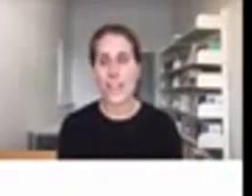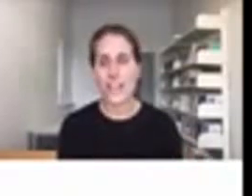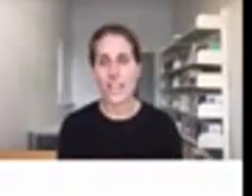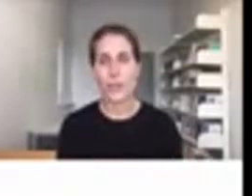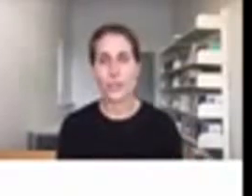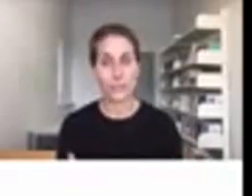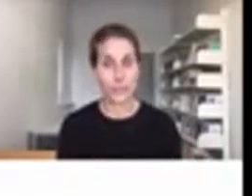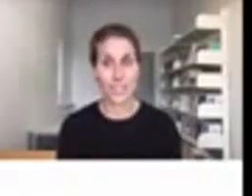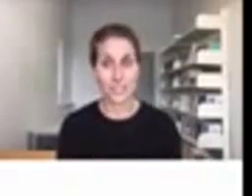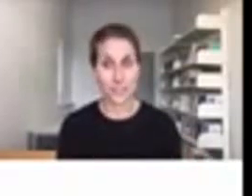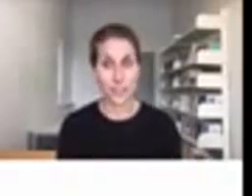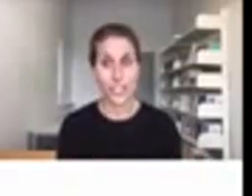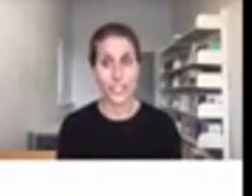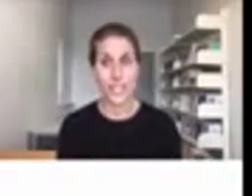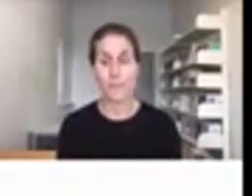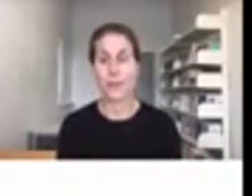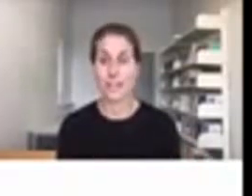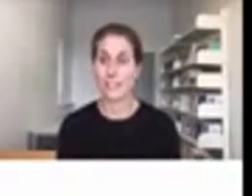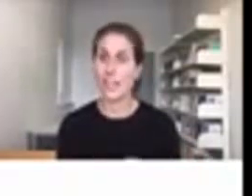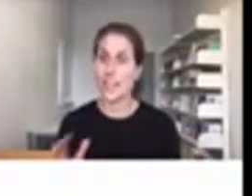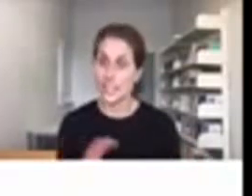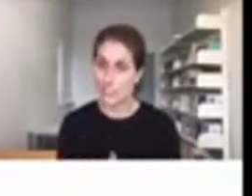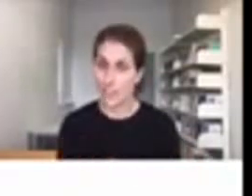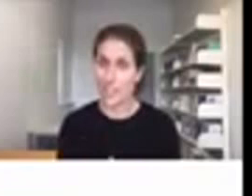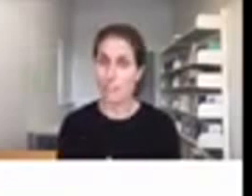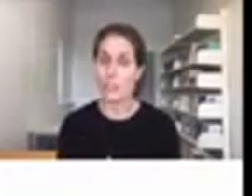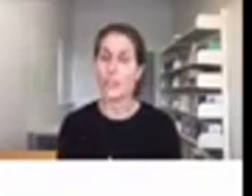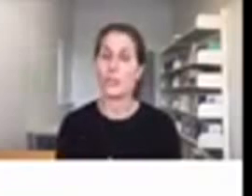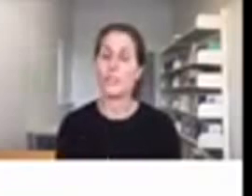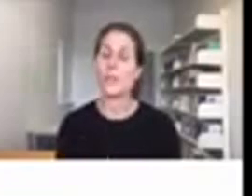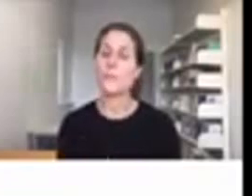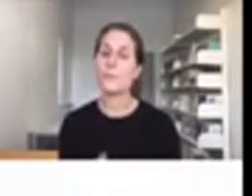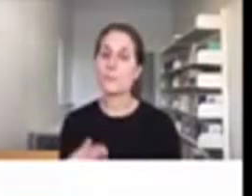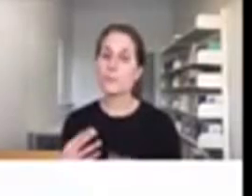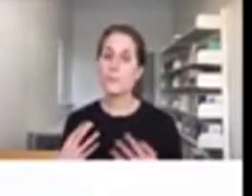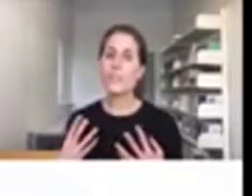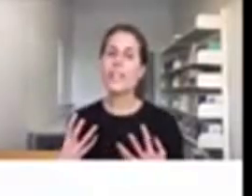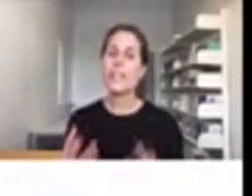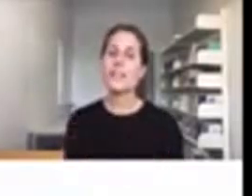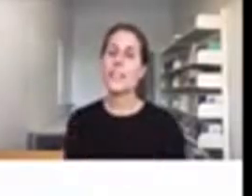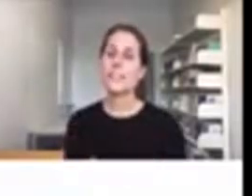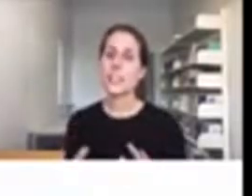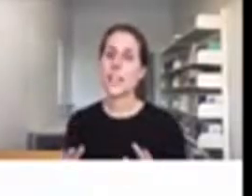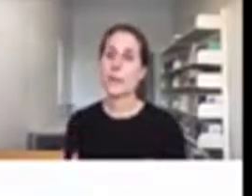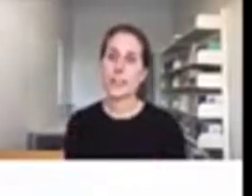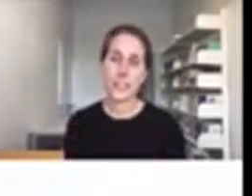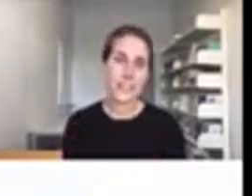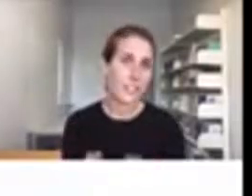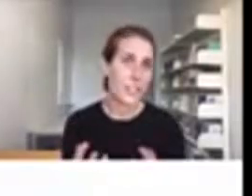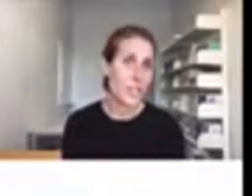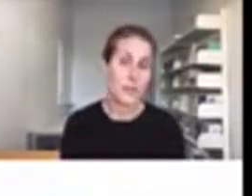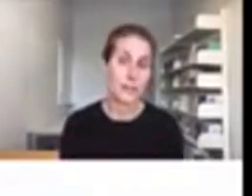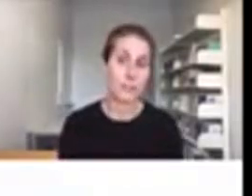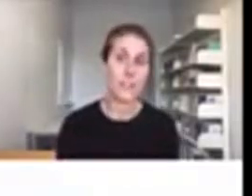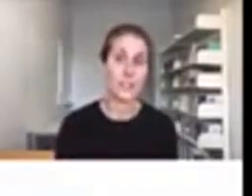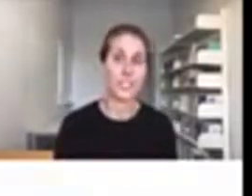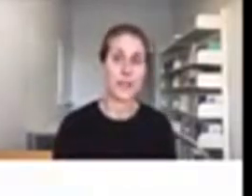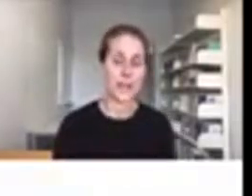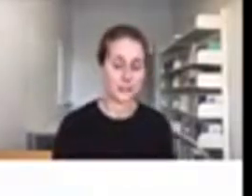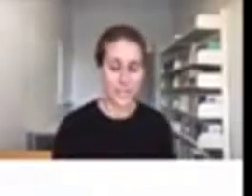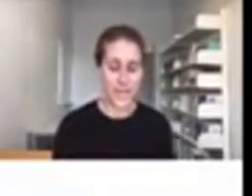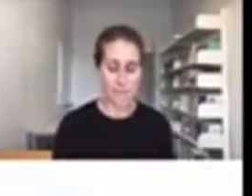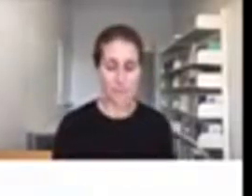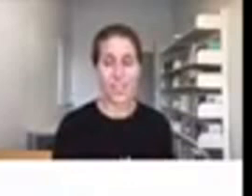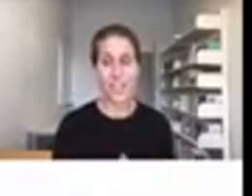then the likelihood of effective learning taking place is greatly reduced. The next area where I think there's a huge amount of